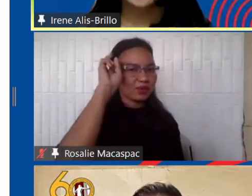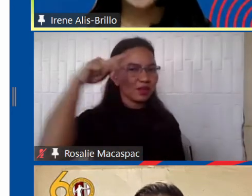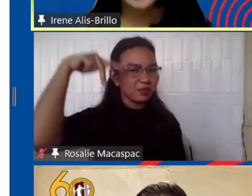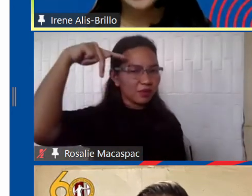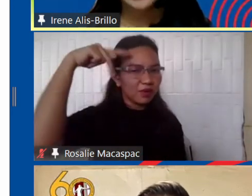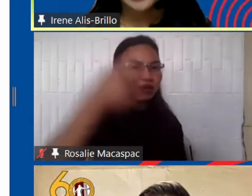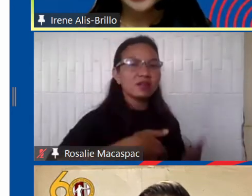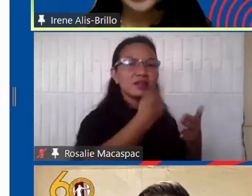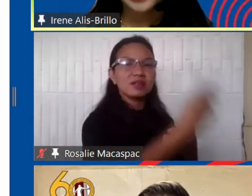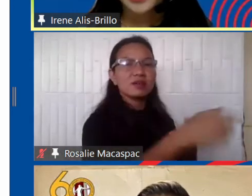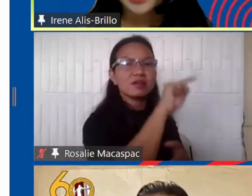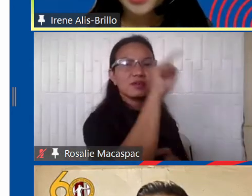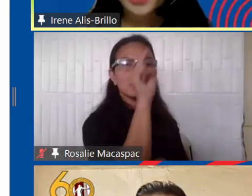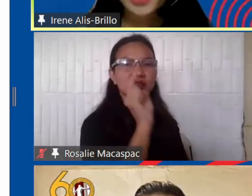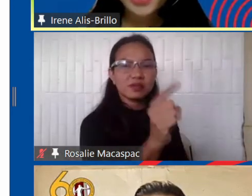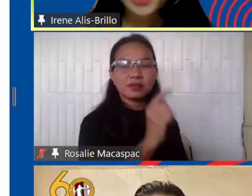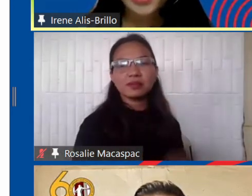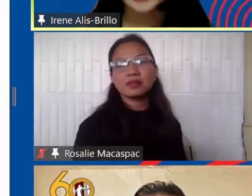from